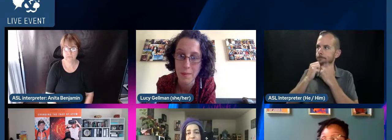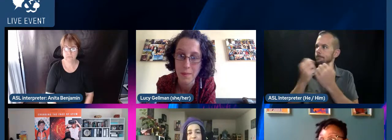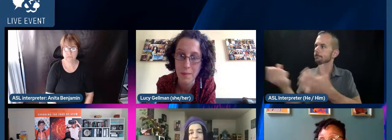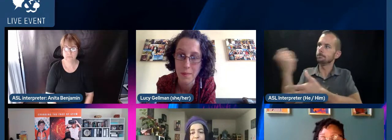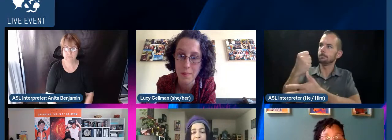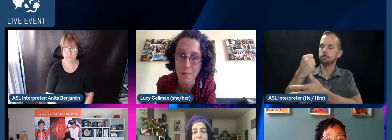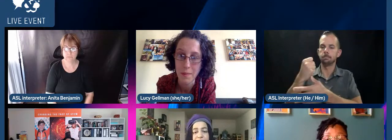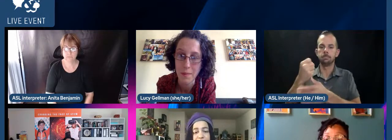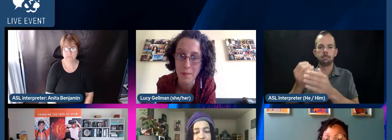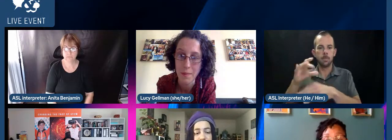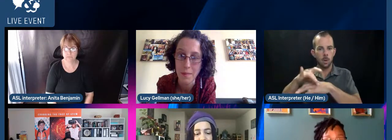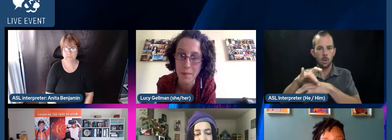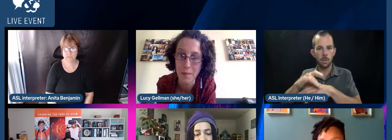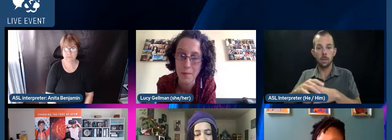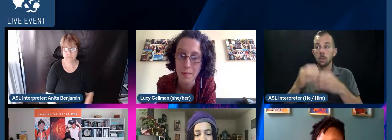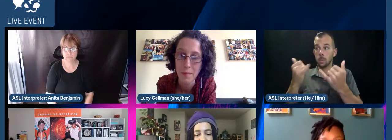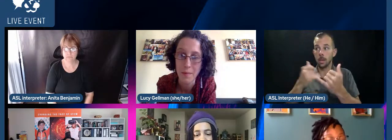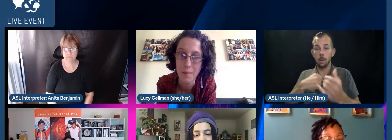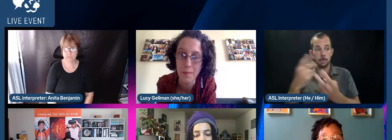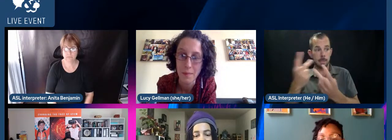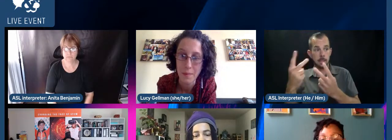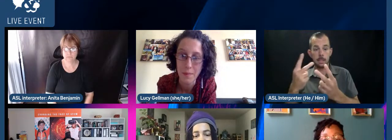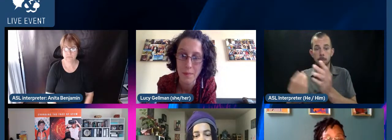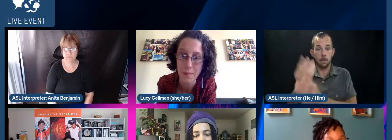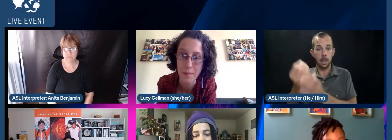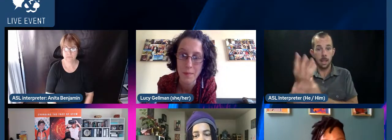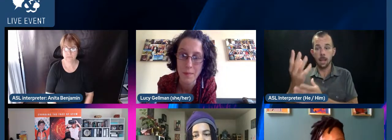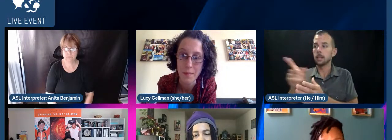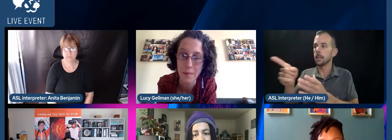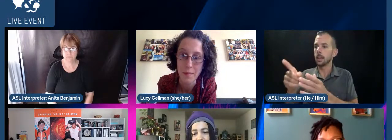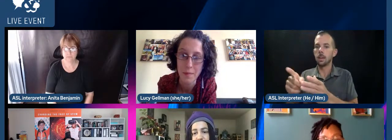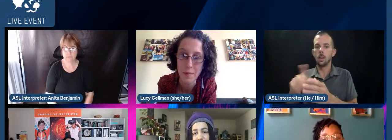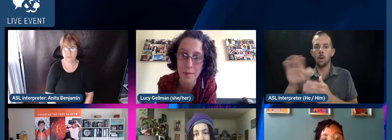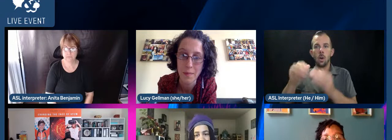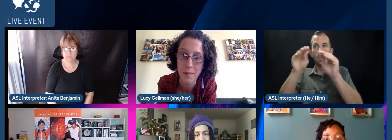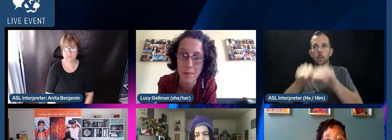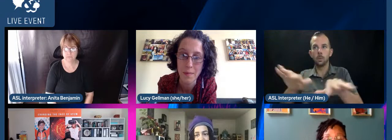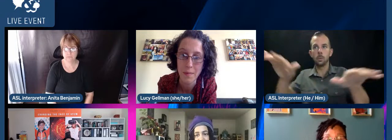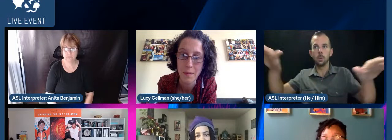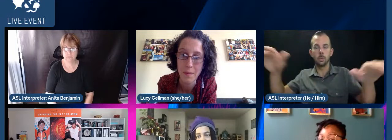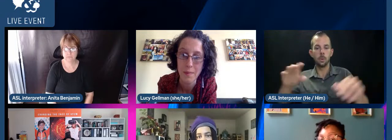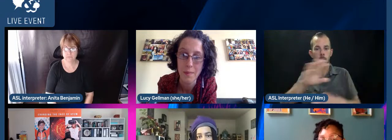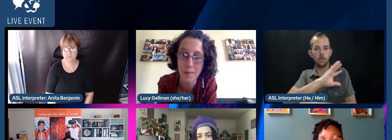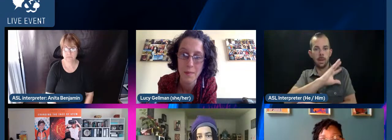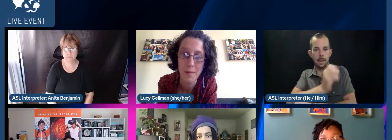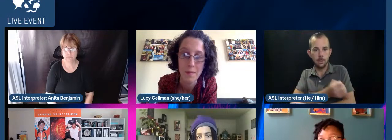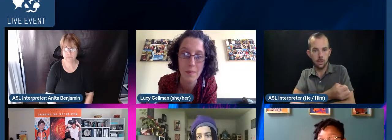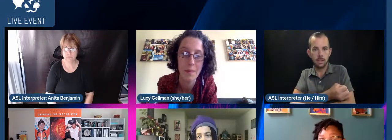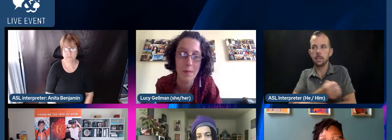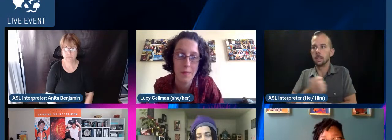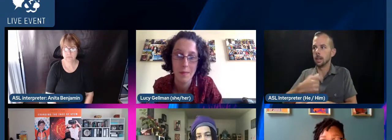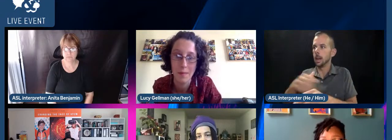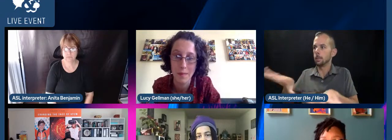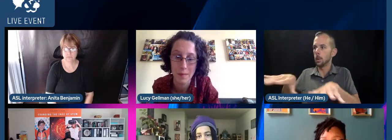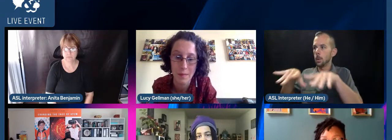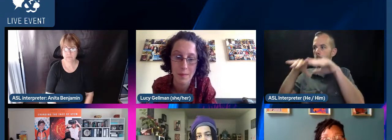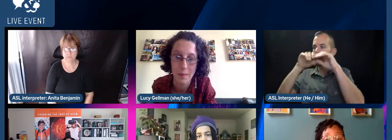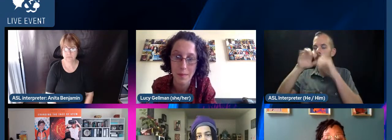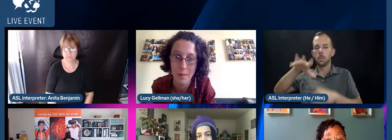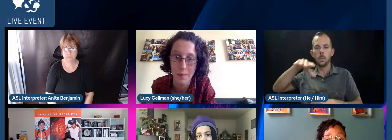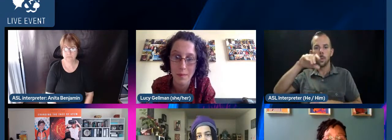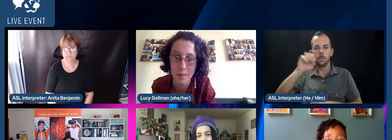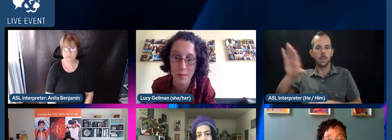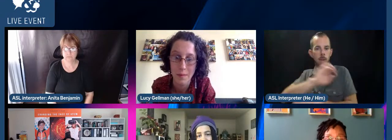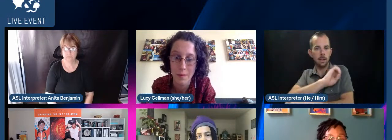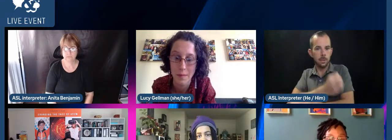right? Like, the plants right now, they're breathing out energy that I get to breathe in, right? Like, there are people out there who are, you know, organizing for justice. There